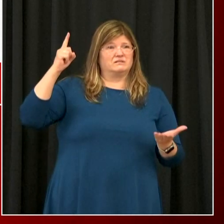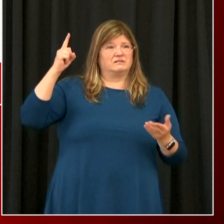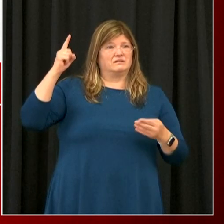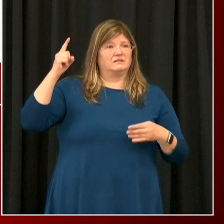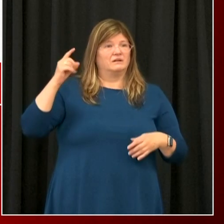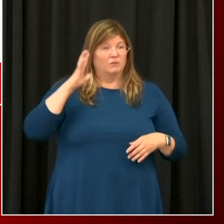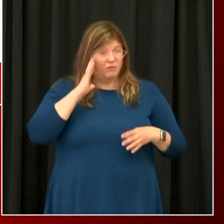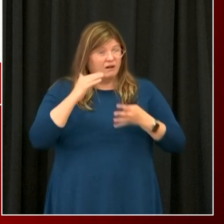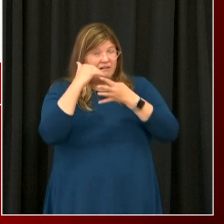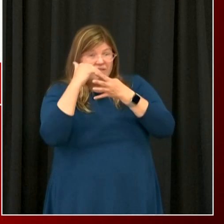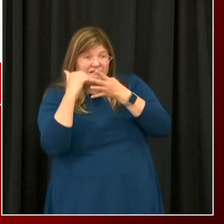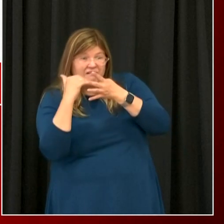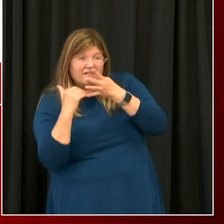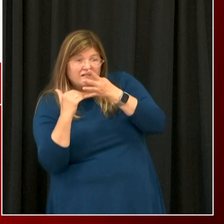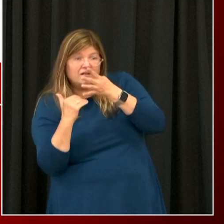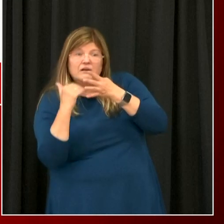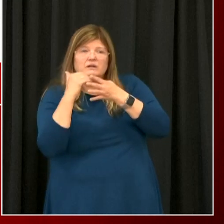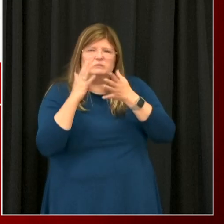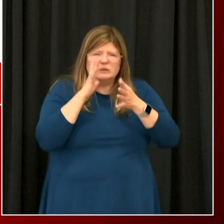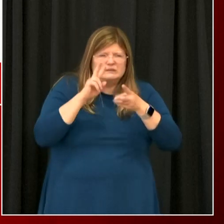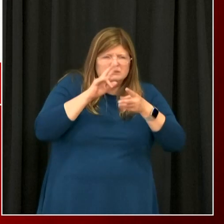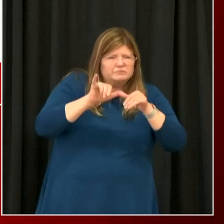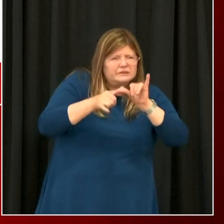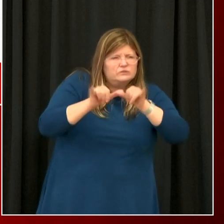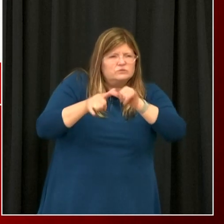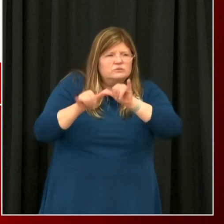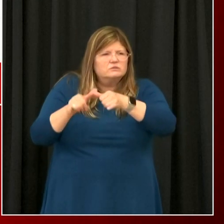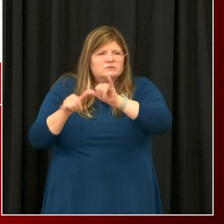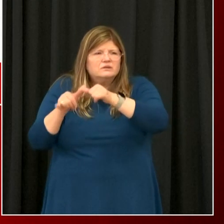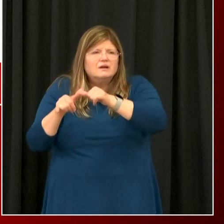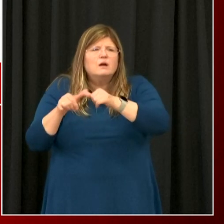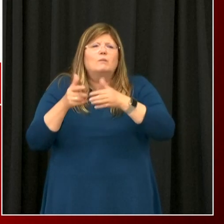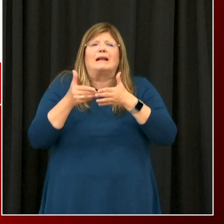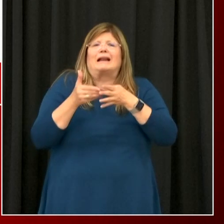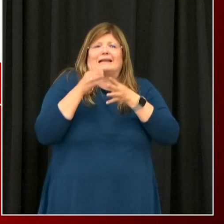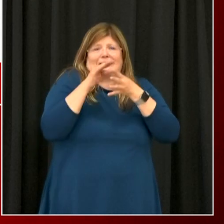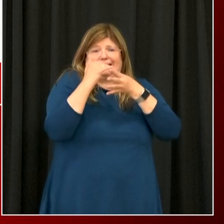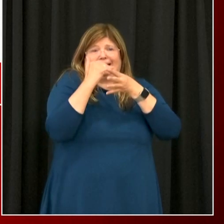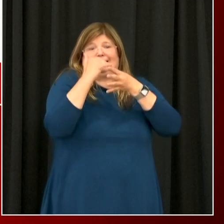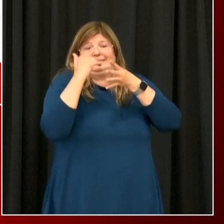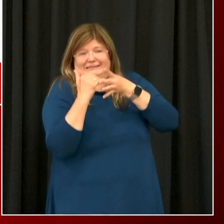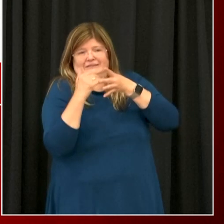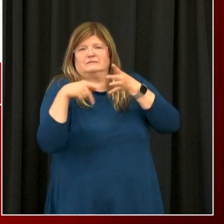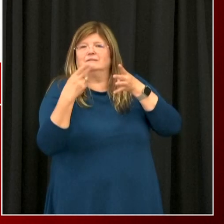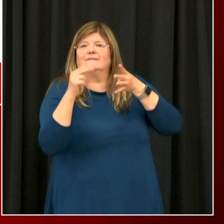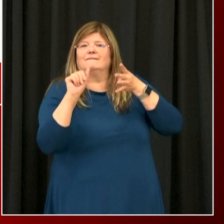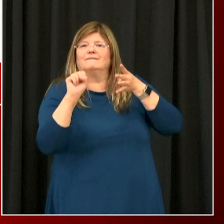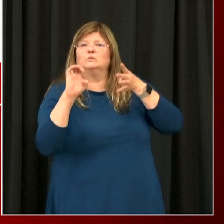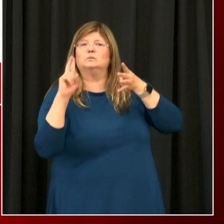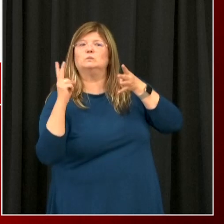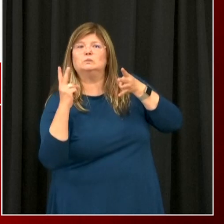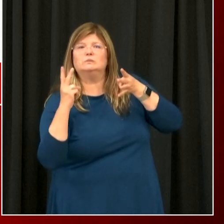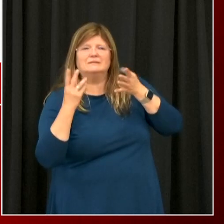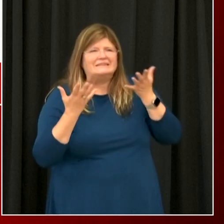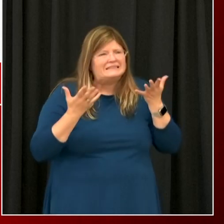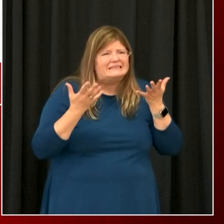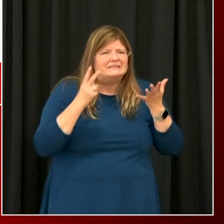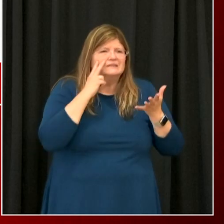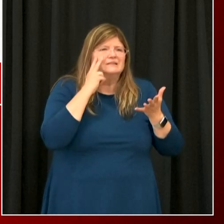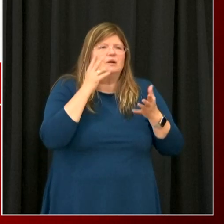entering phase 2, and I also want to talk about what we might see in phase 1 that would cause